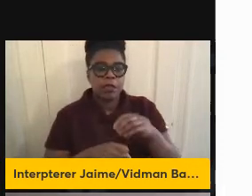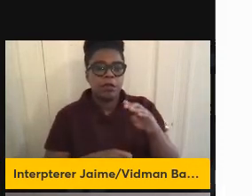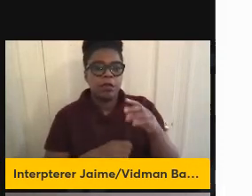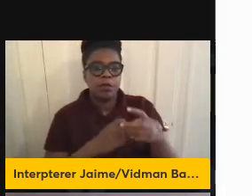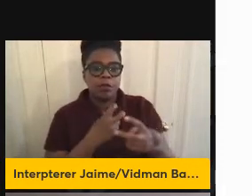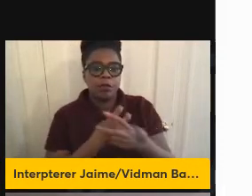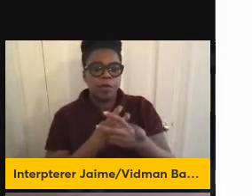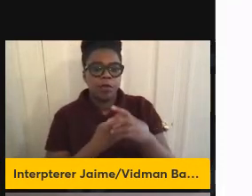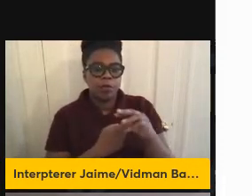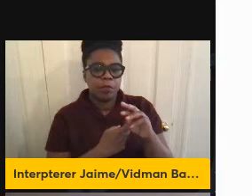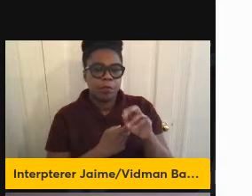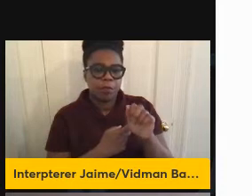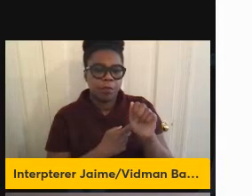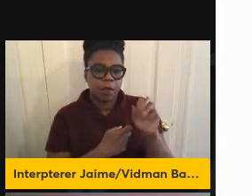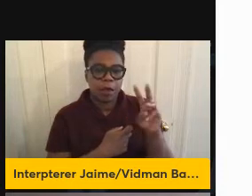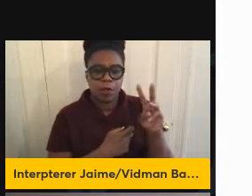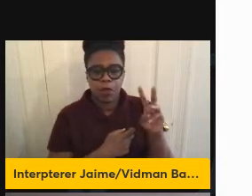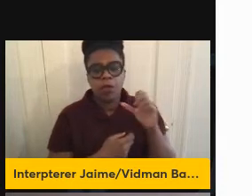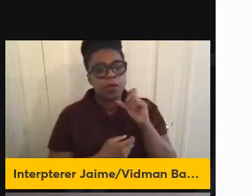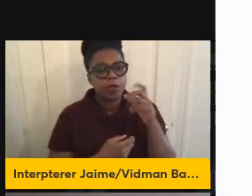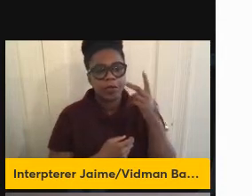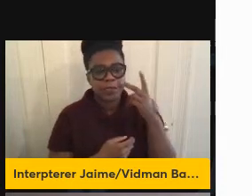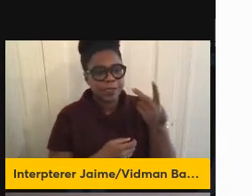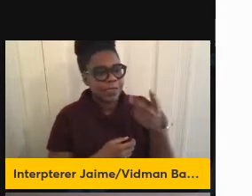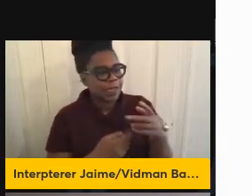And we don't see any effect in the spleen.